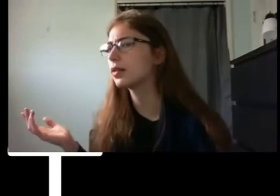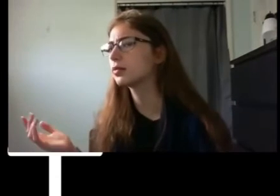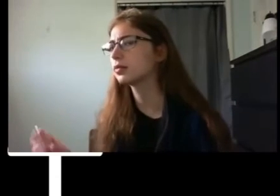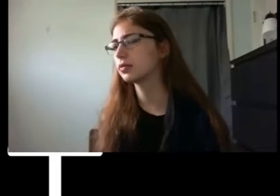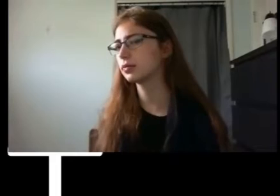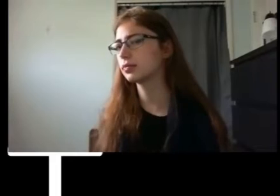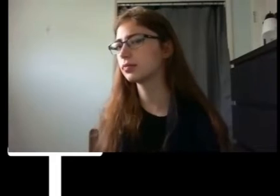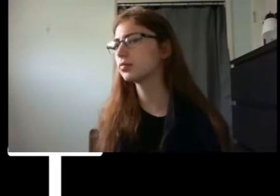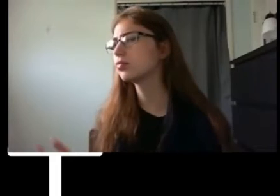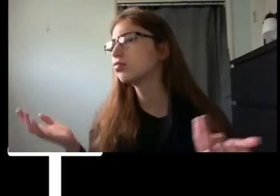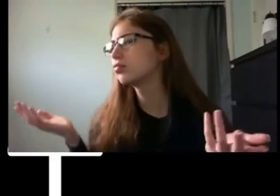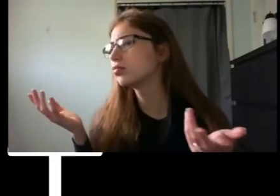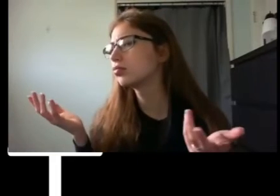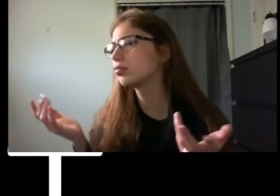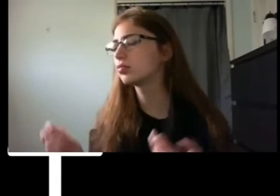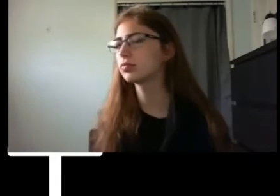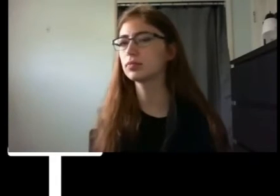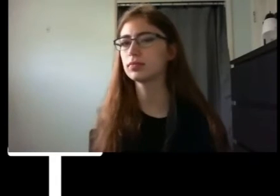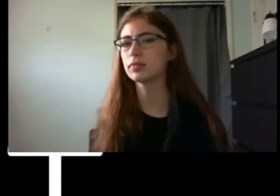What?